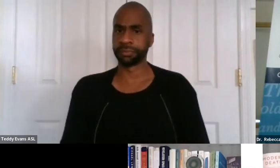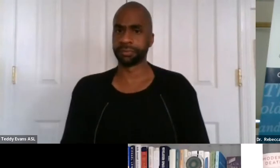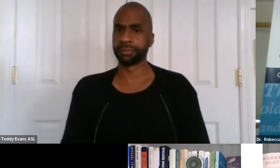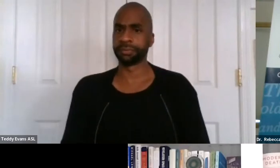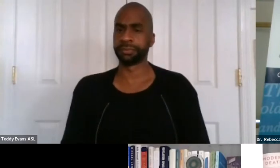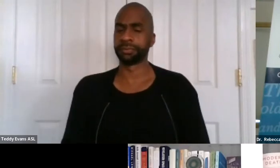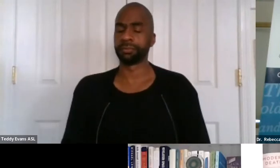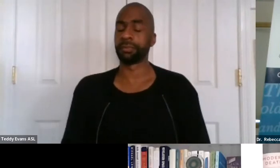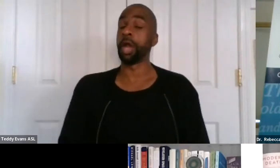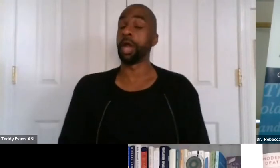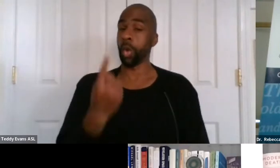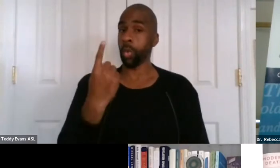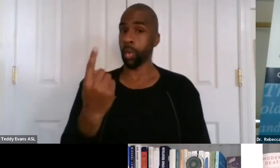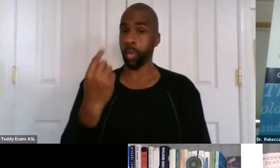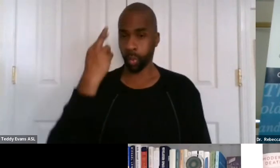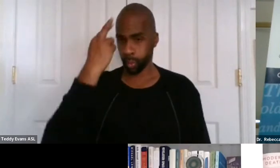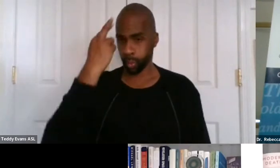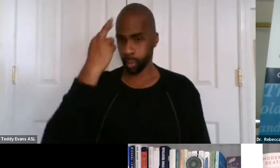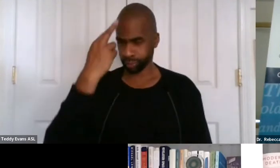reasons why our health system